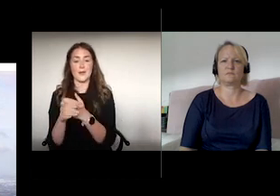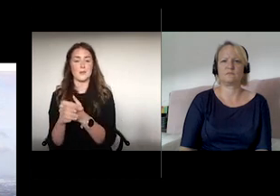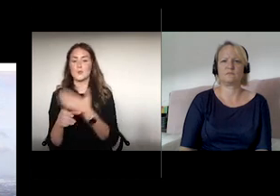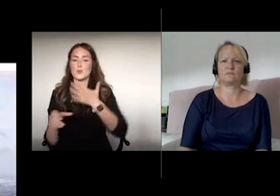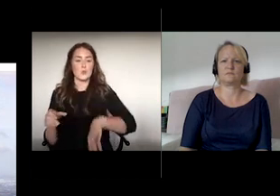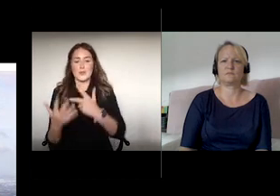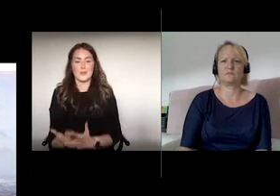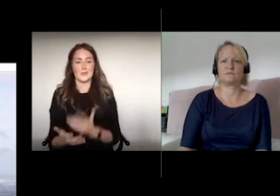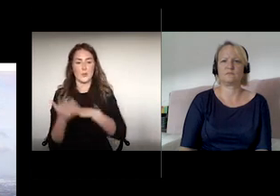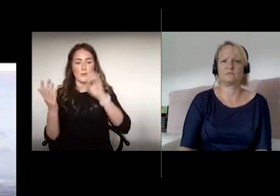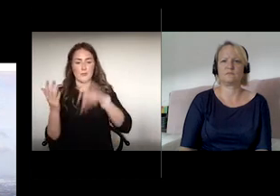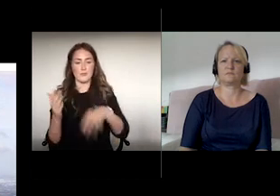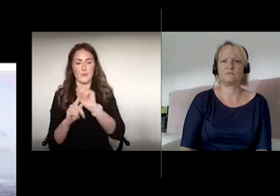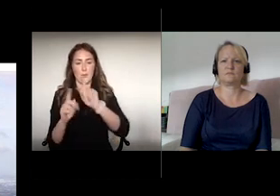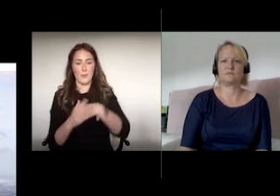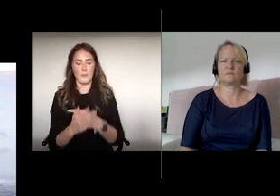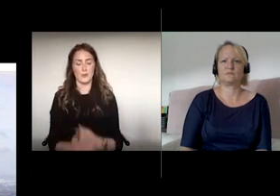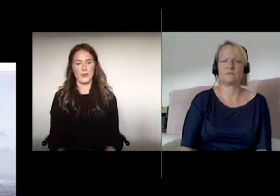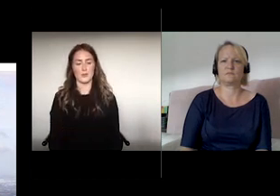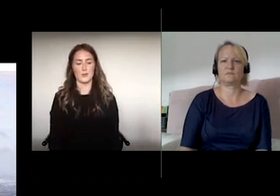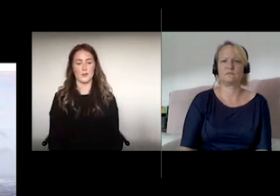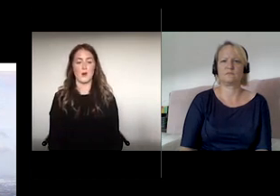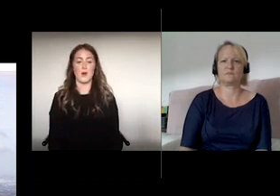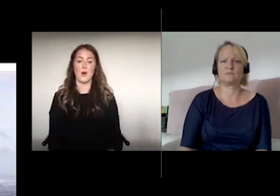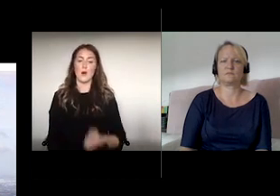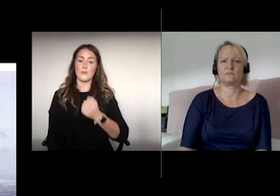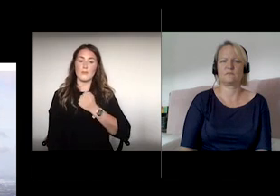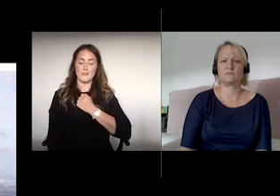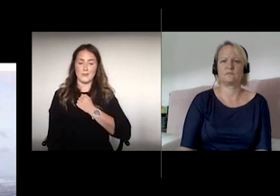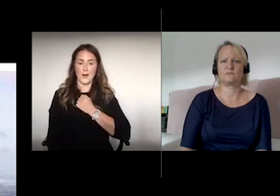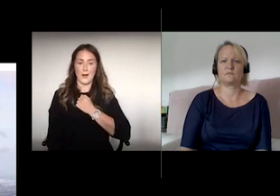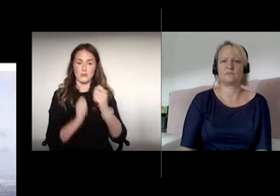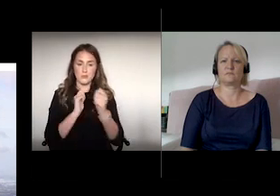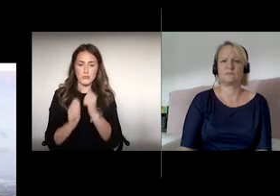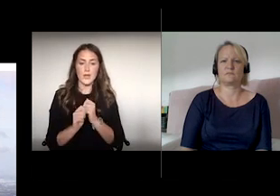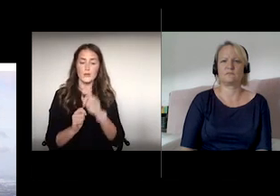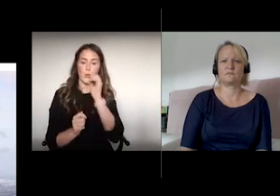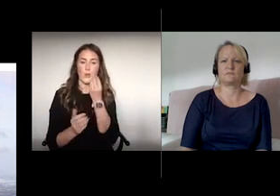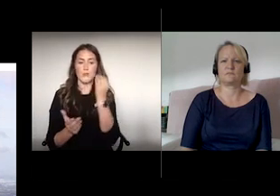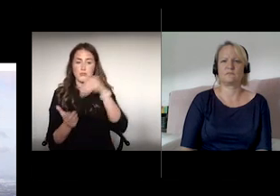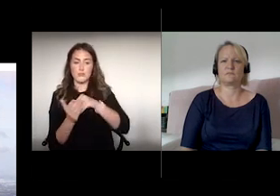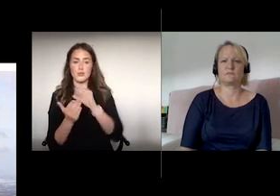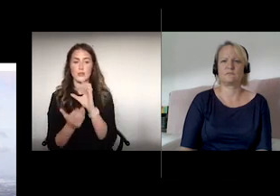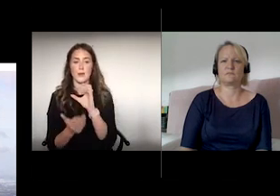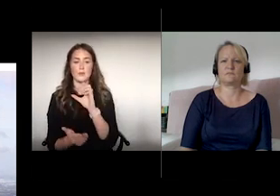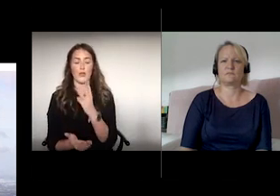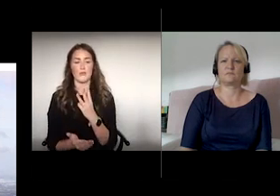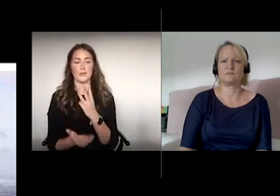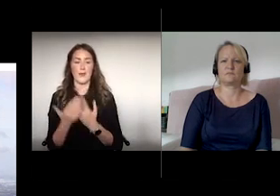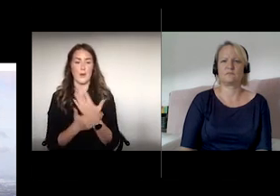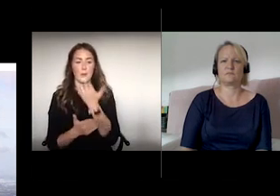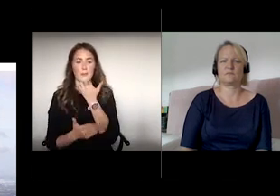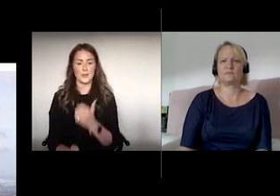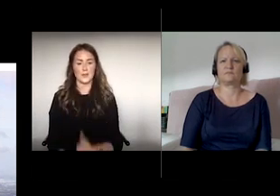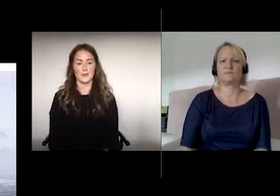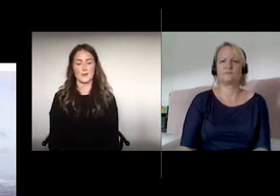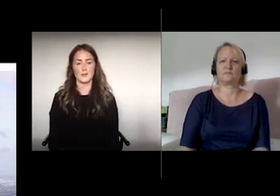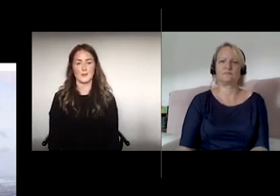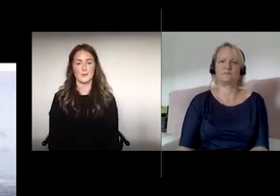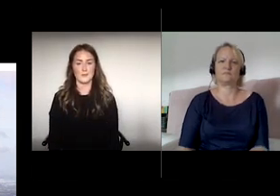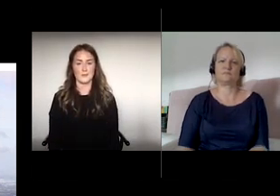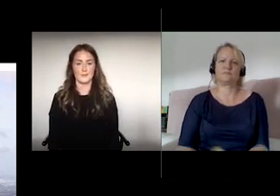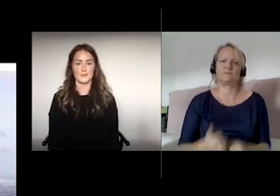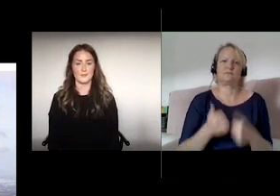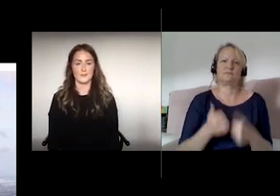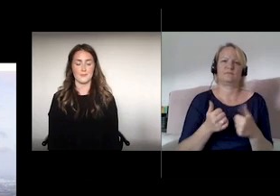for the Orsett Showground has been removed from the order limits and is no longer needed. All of our changes are listed in Chapter 3 of our